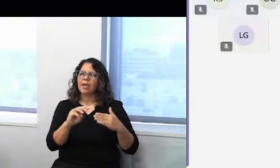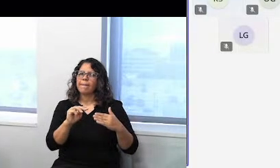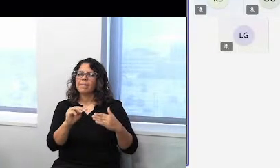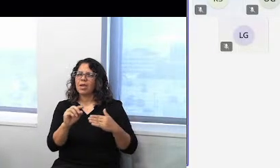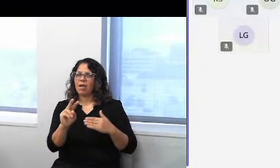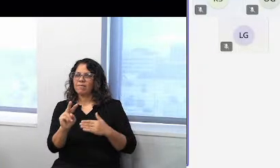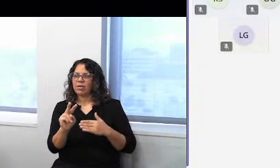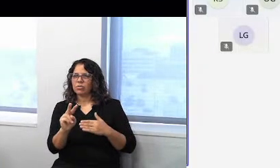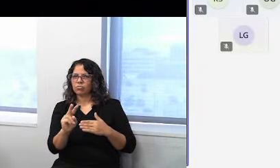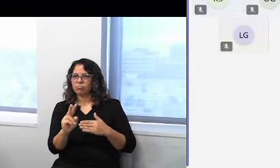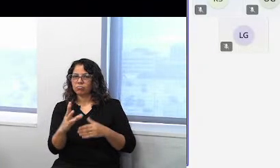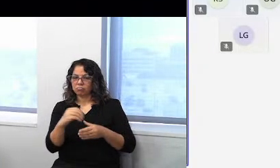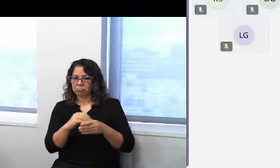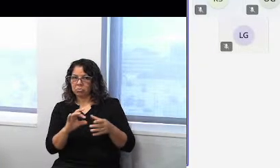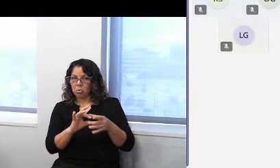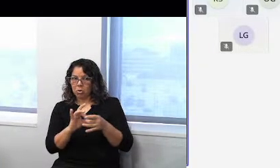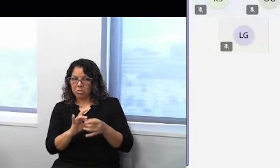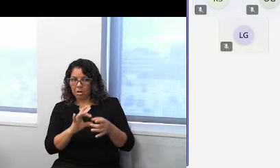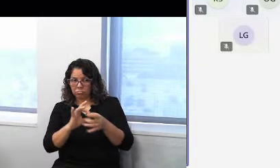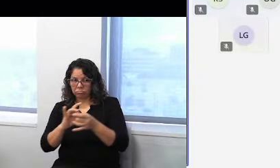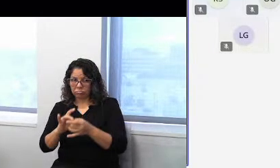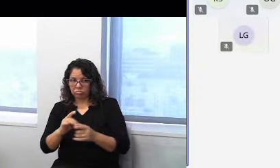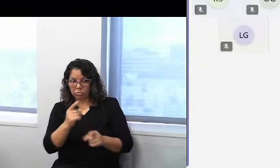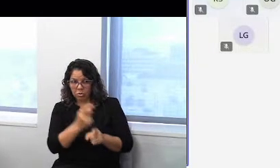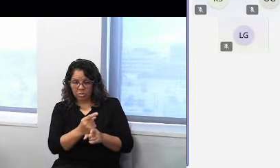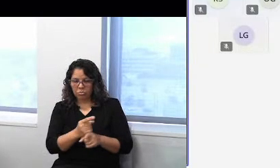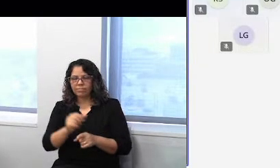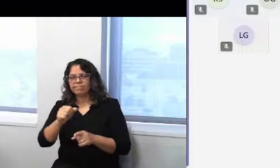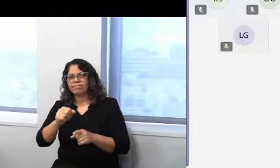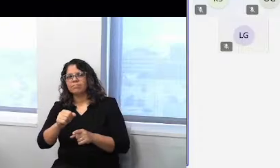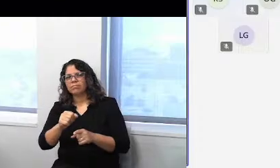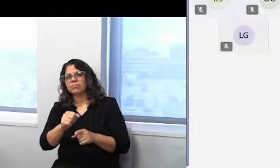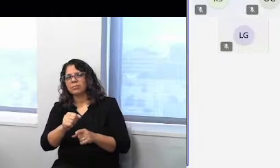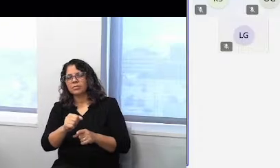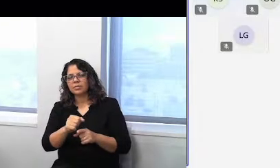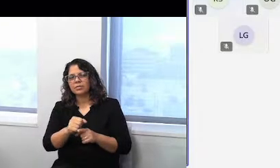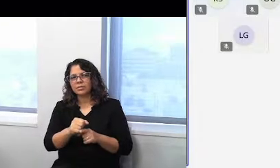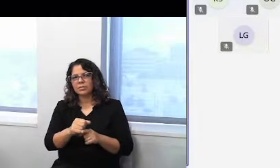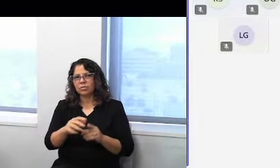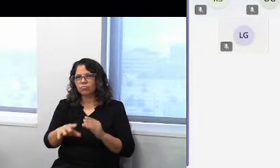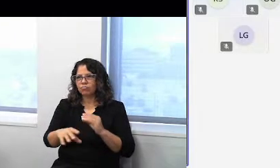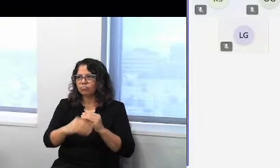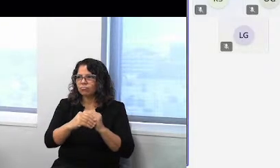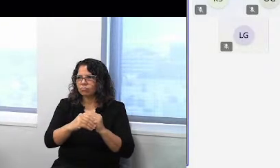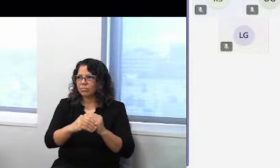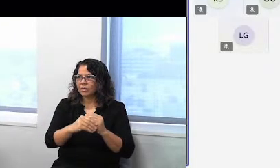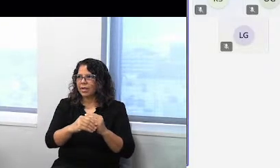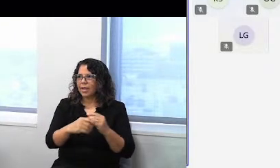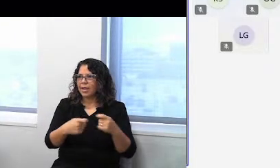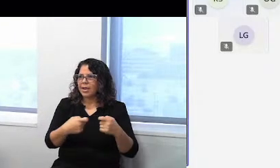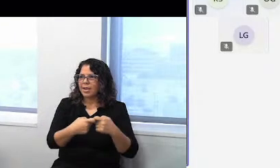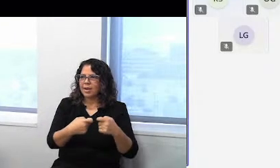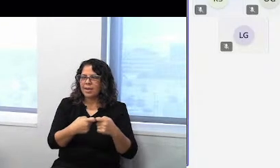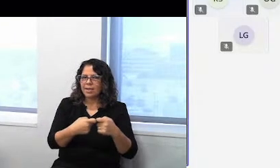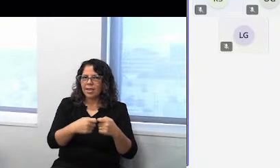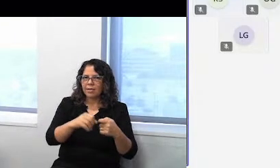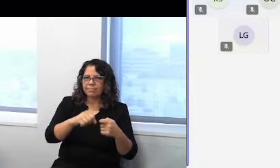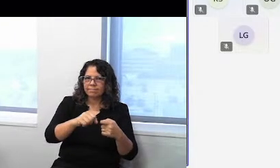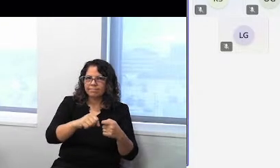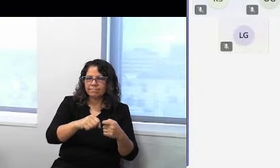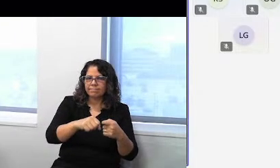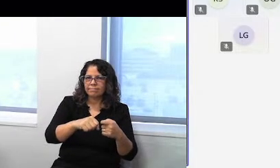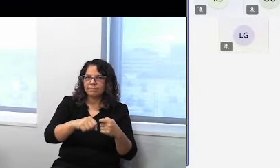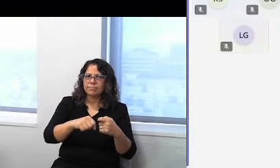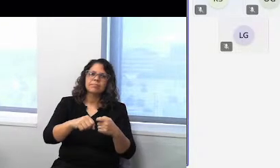Mhm. And as a result, you're feeding new. Oh, could you just give an affirmative answer? Yes, Not the, yes. Yeah, thank you.